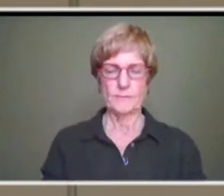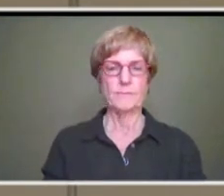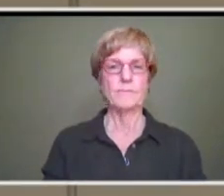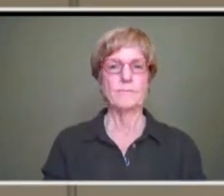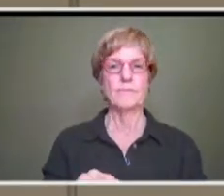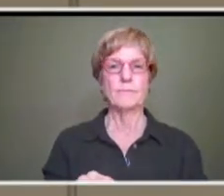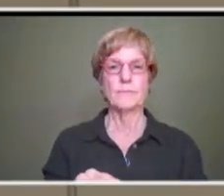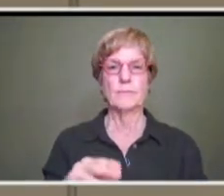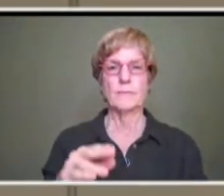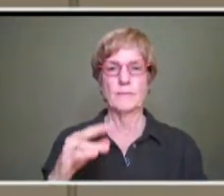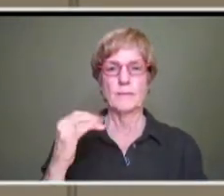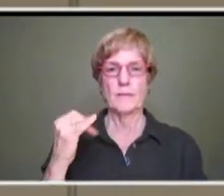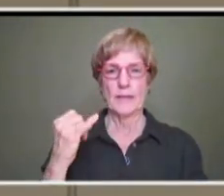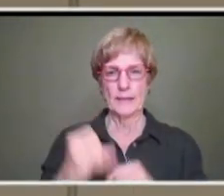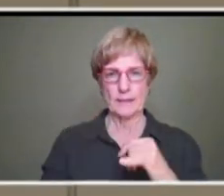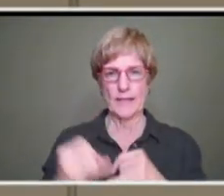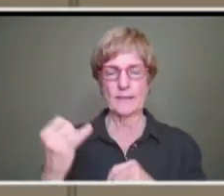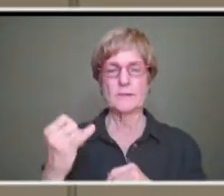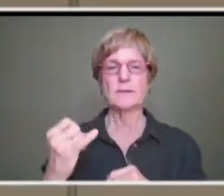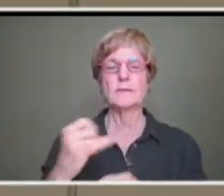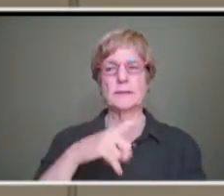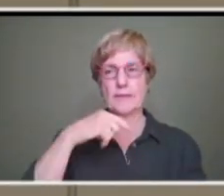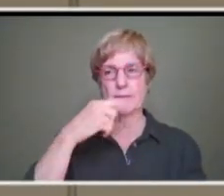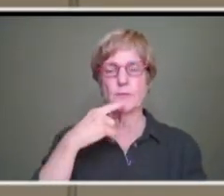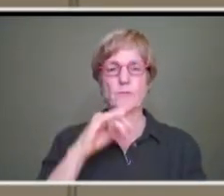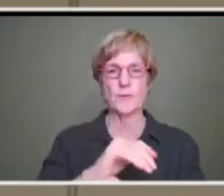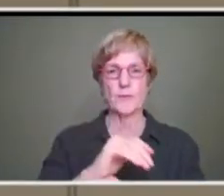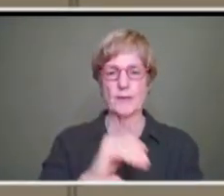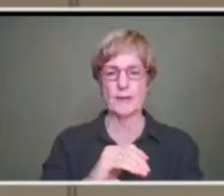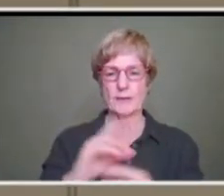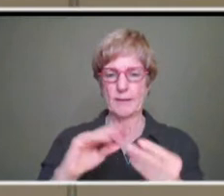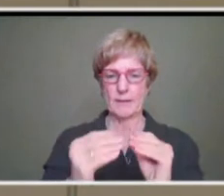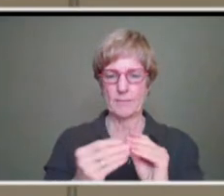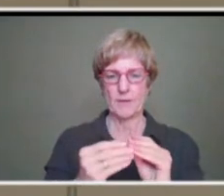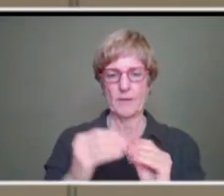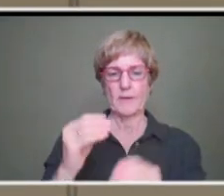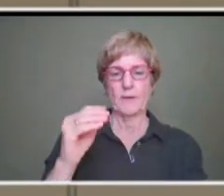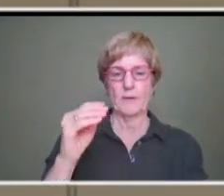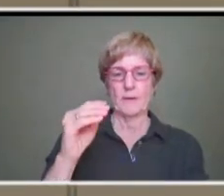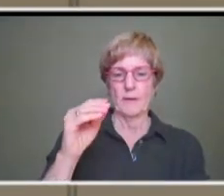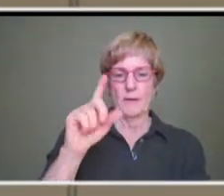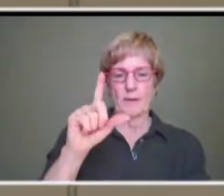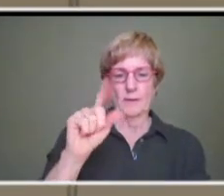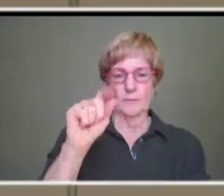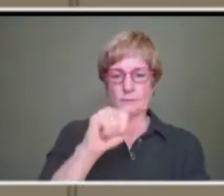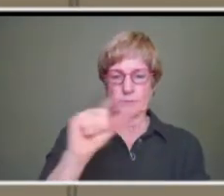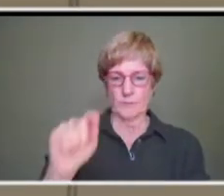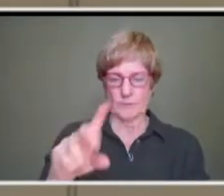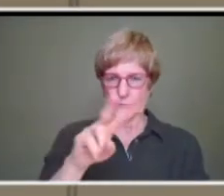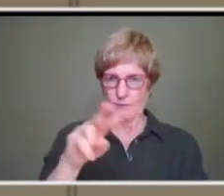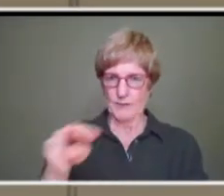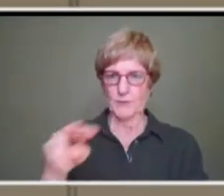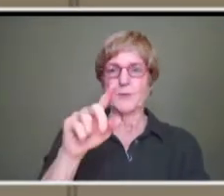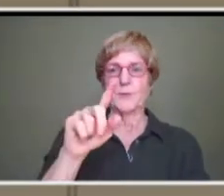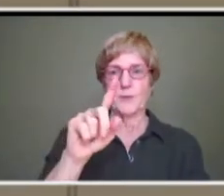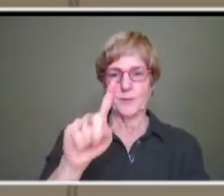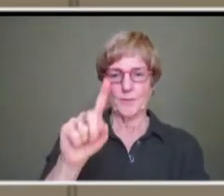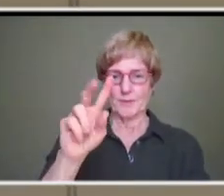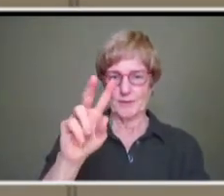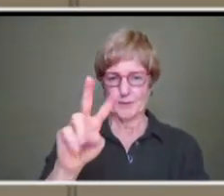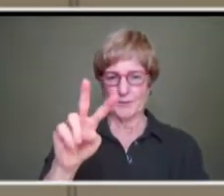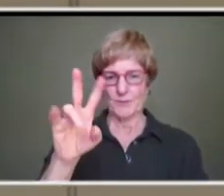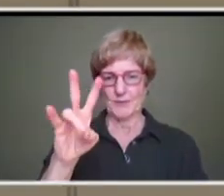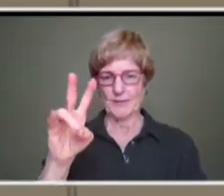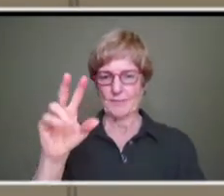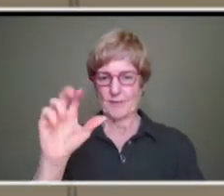the last um hearing of the night agenda item number 44 the resulting petition 2022-127 by ahc funds